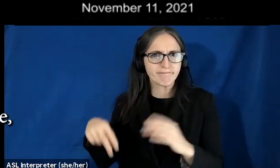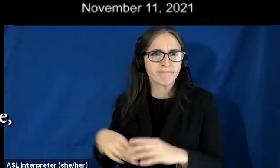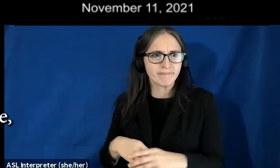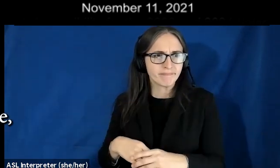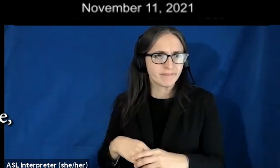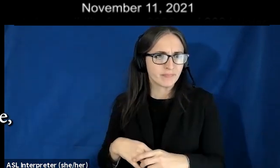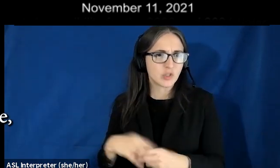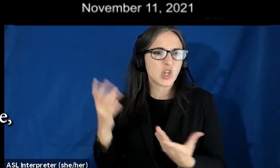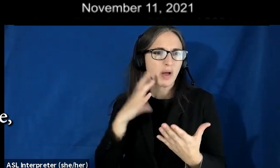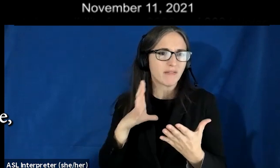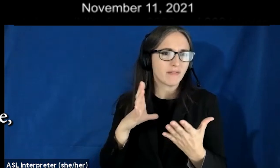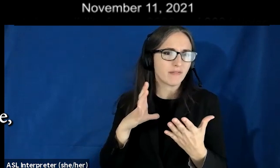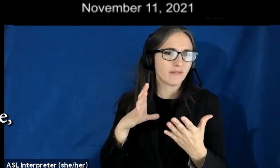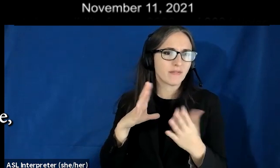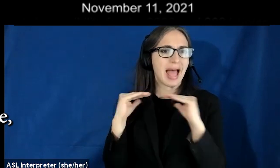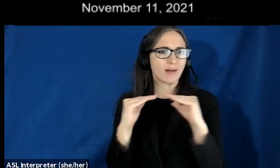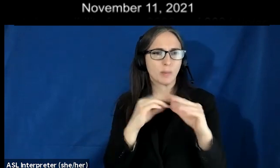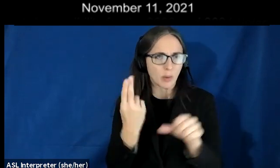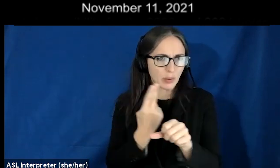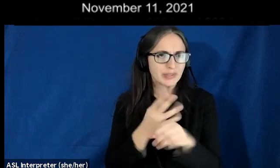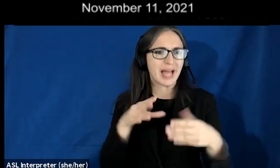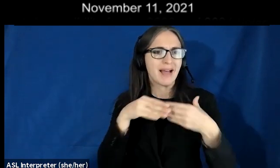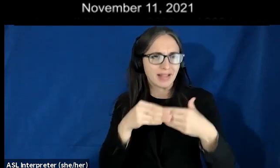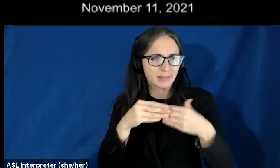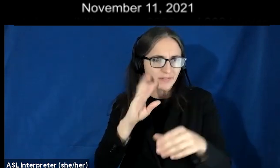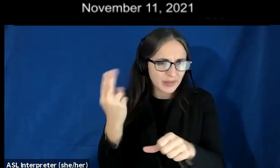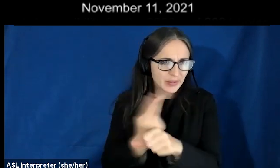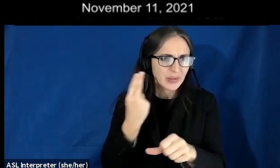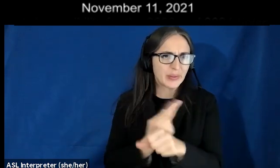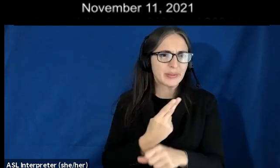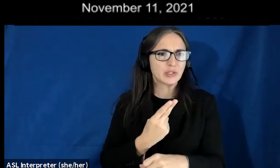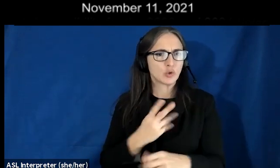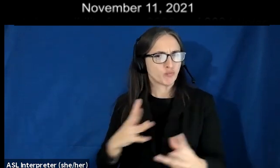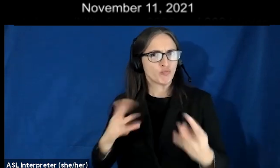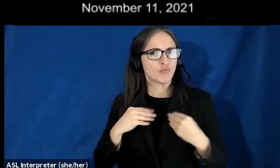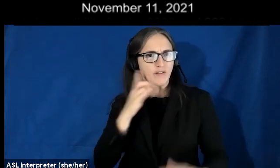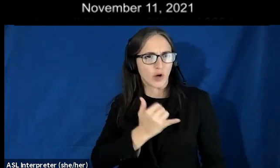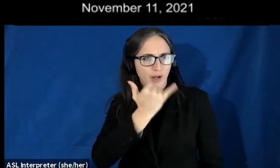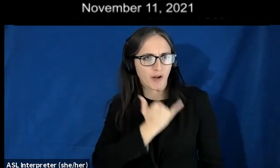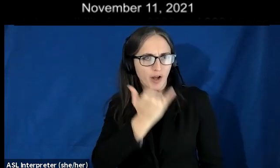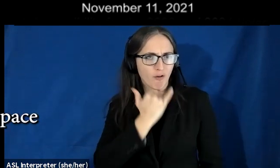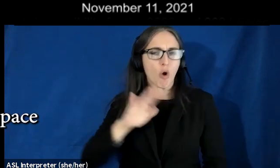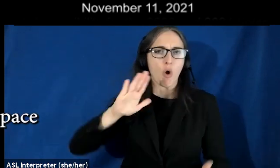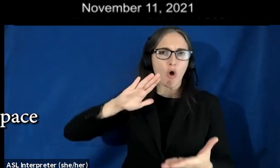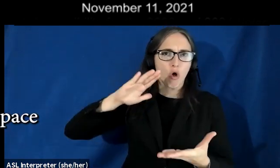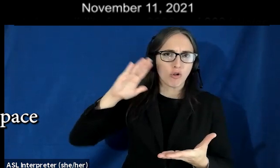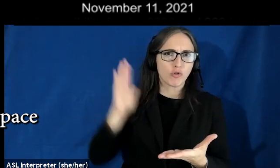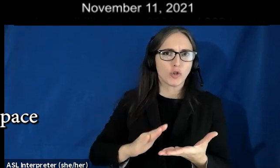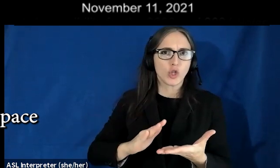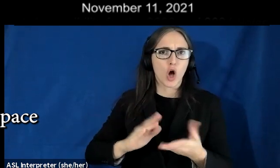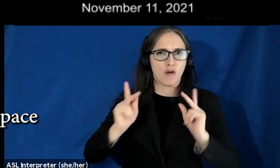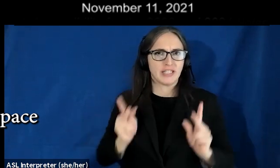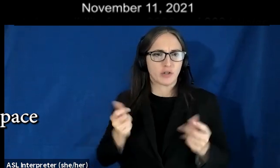equitable use, flexible in use, tolerance for error, low physical effort, simple and intuitive use, perceptible